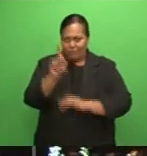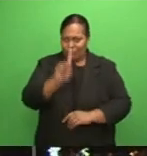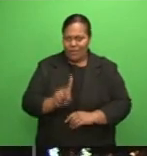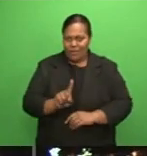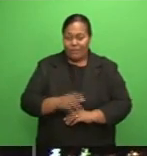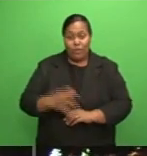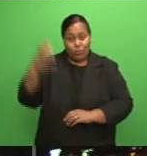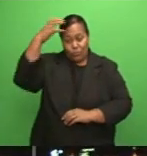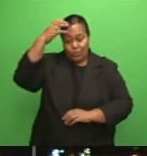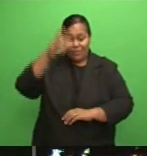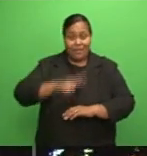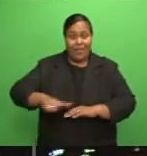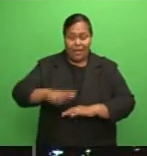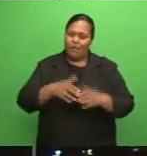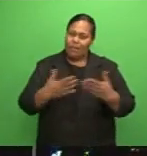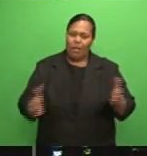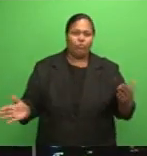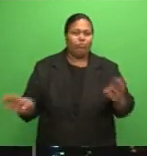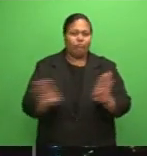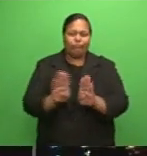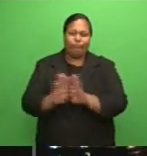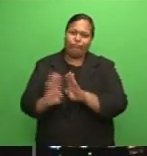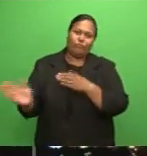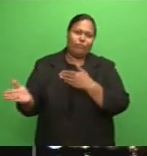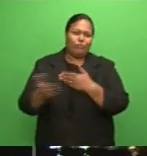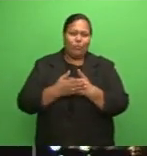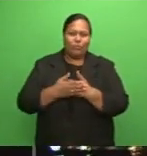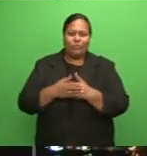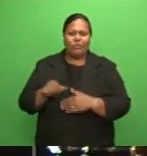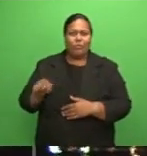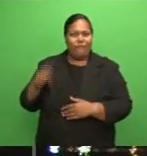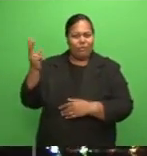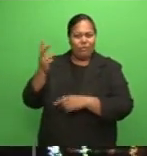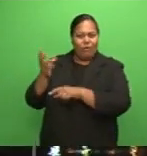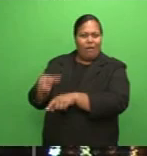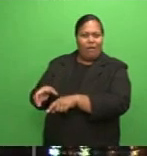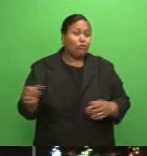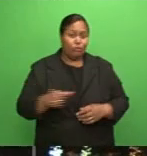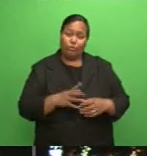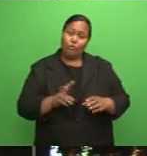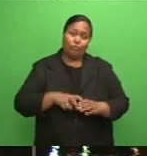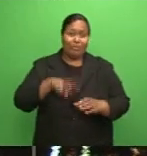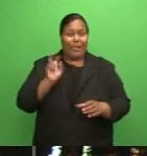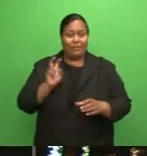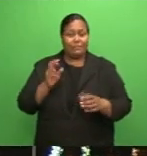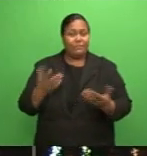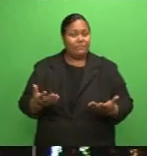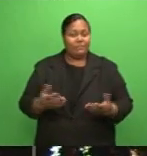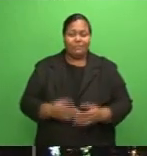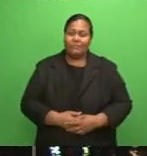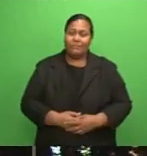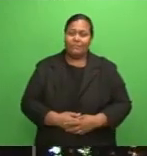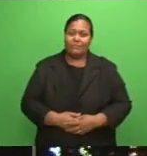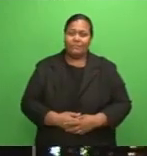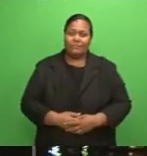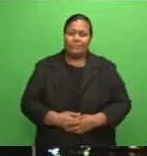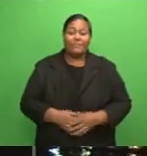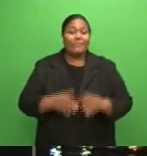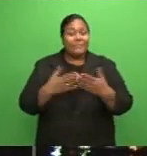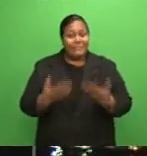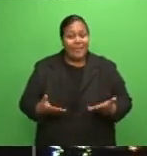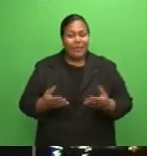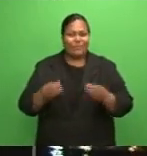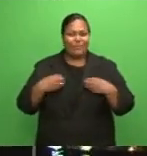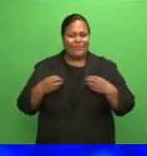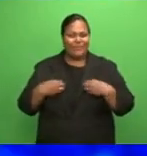have closed their borders to Victorians, fearing officials will fail to contain the spread. And Whitney is here now with the latest in the